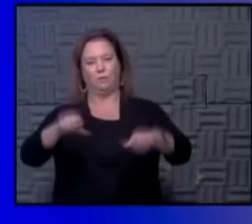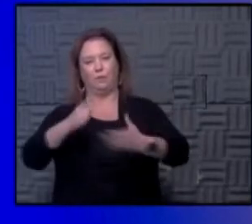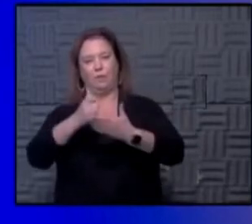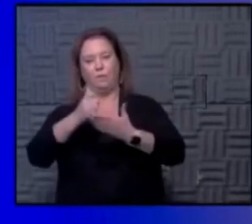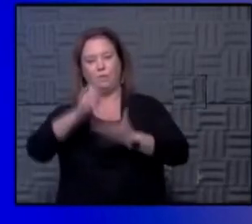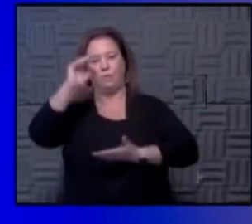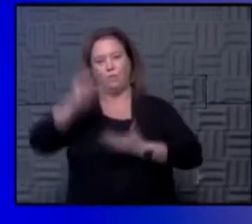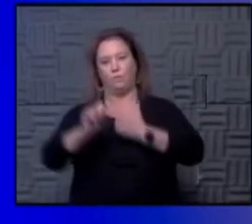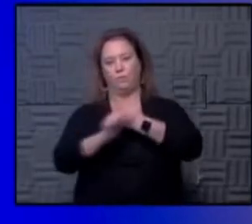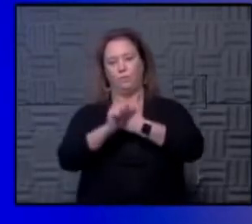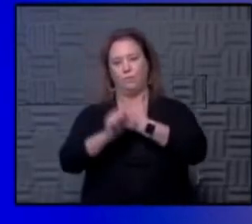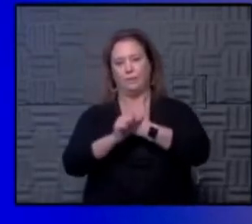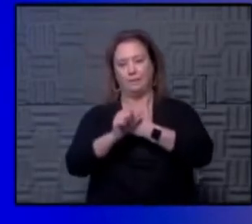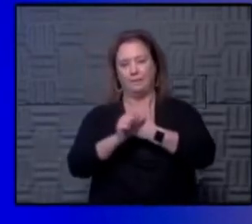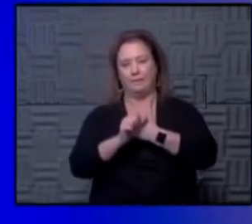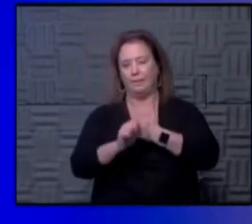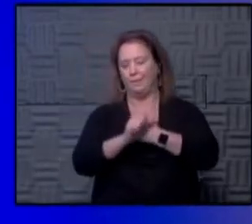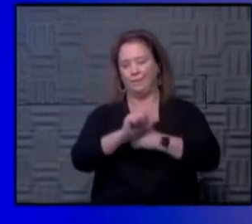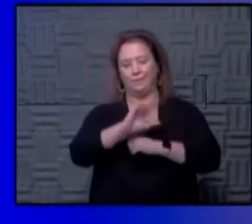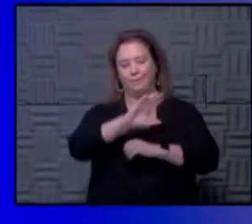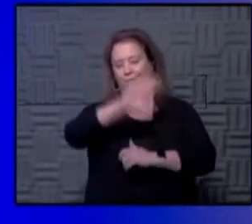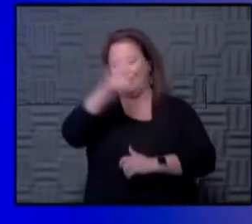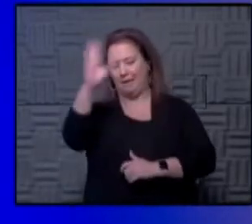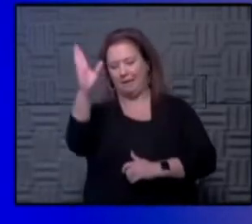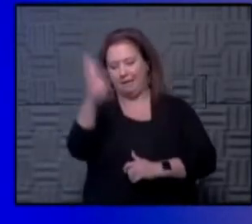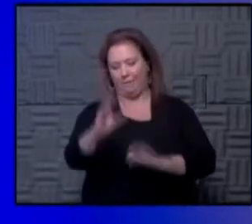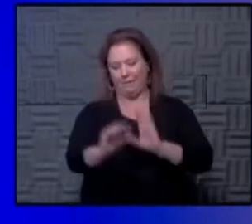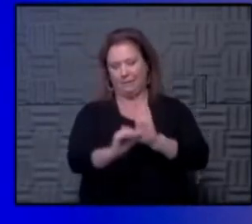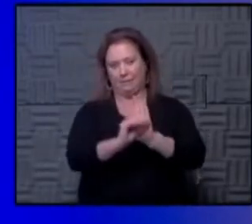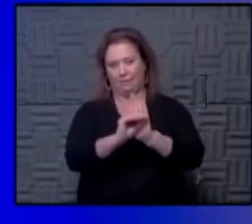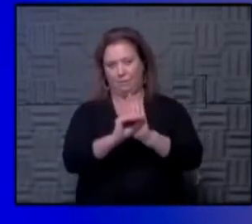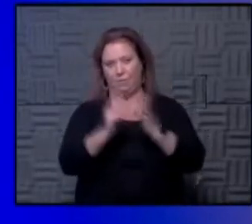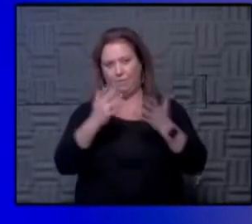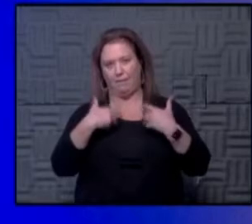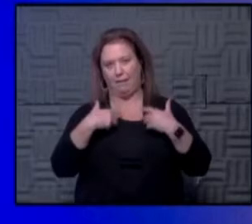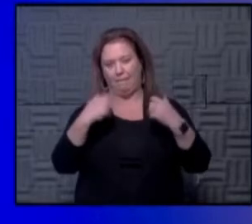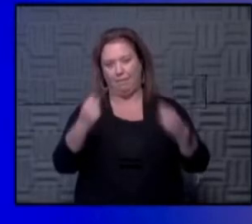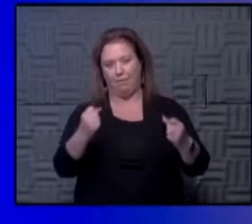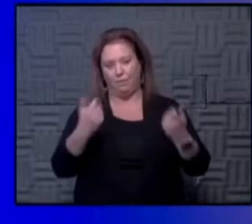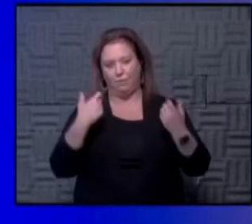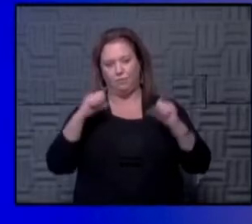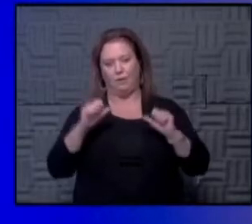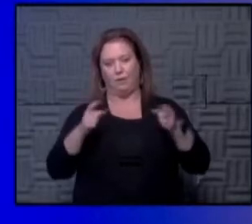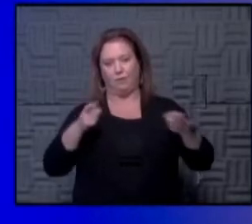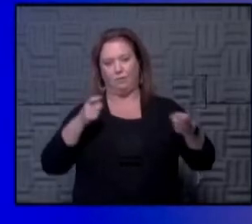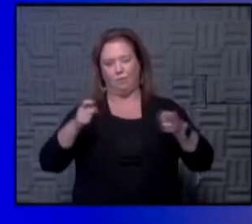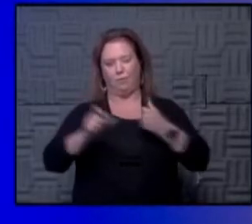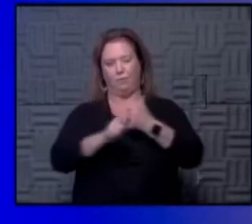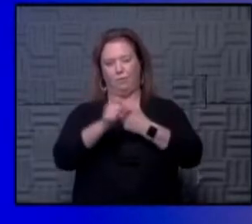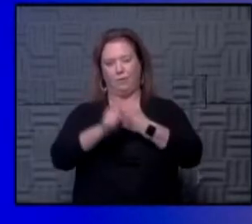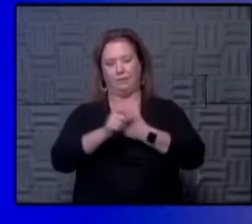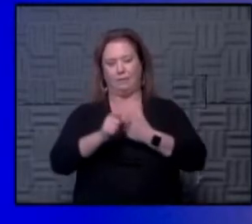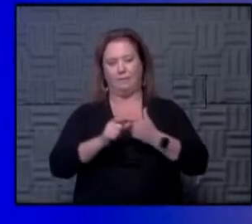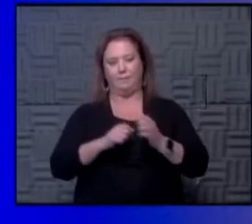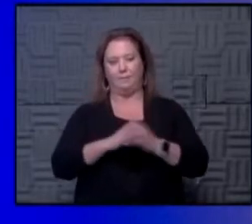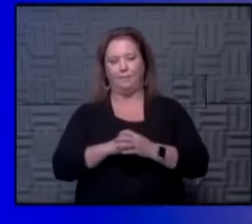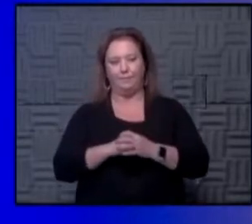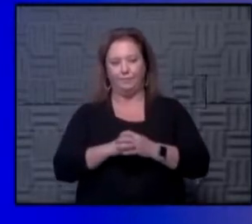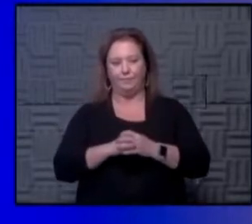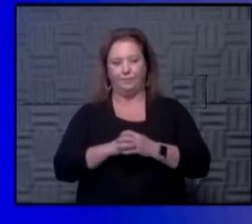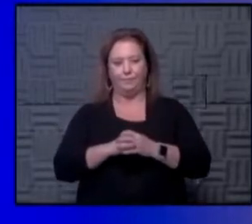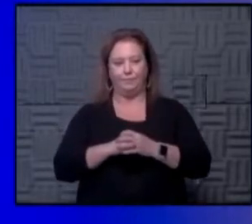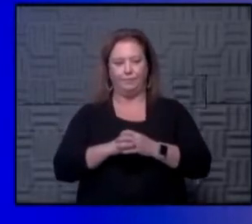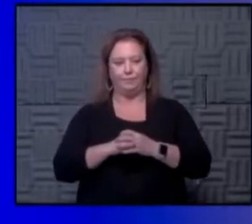help reduce the risk. The risk will never be zero, but we want to keep everybody healthy, but trying to mitigate that risk of catching